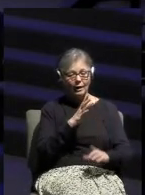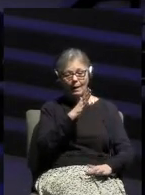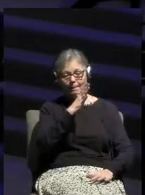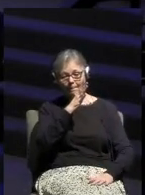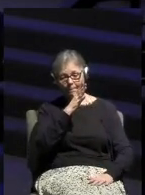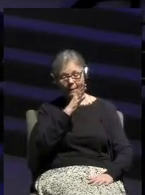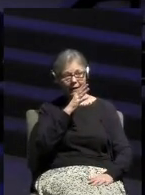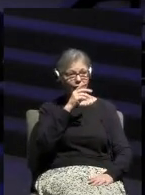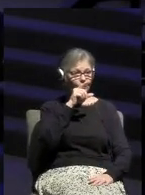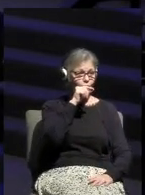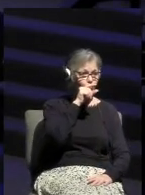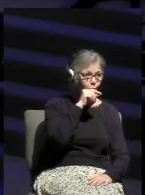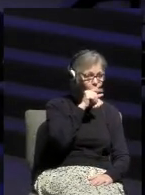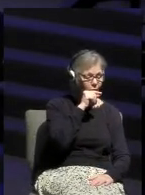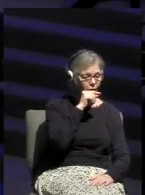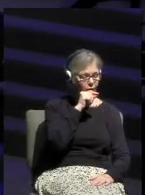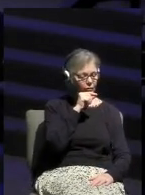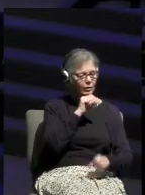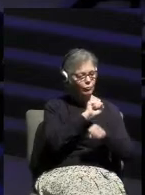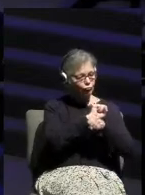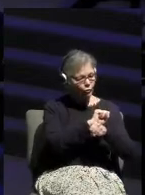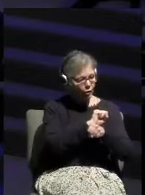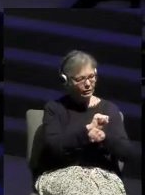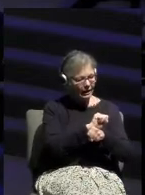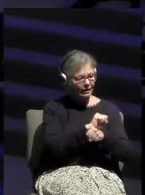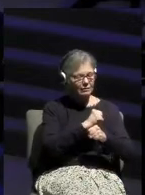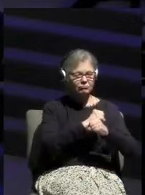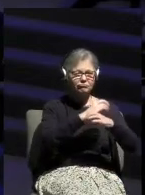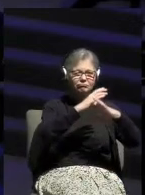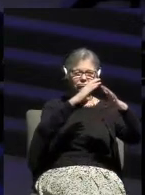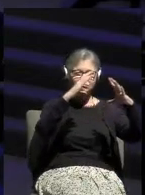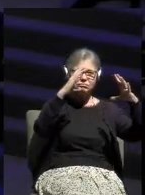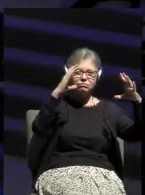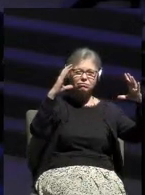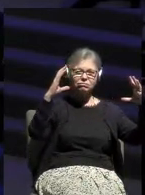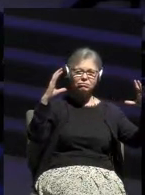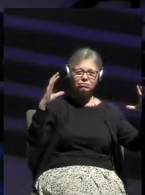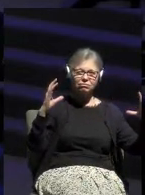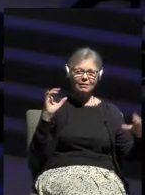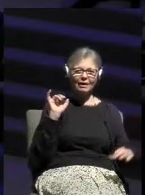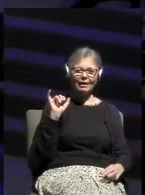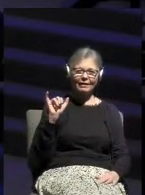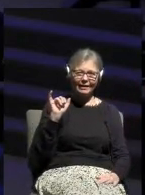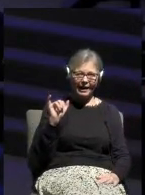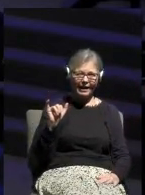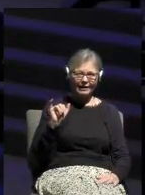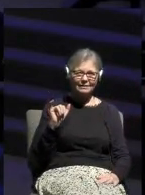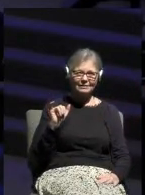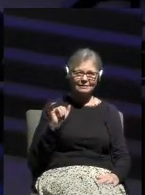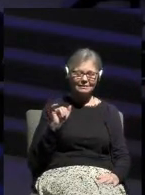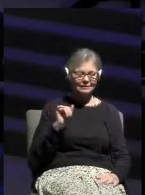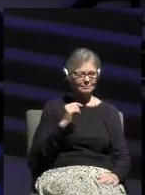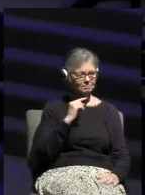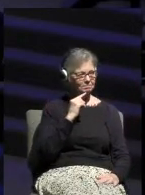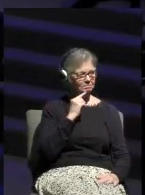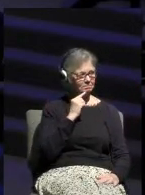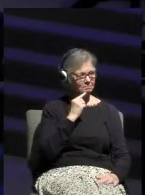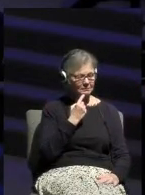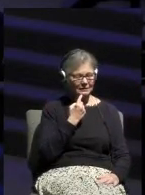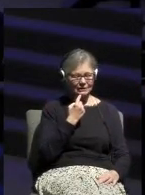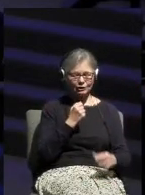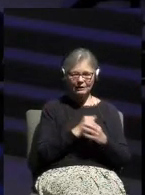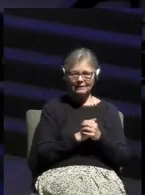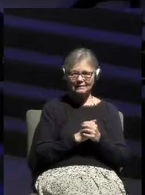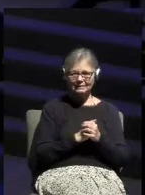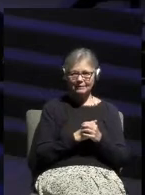from predators. And so the psalmist is using this imagery, zoomorphism is what